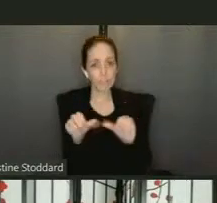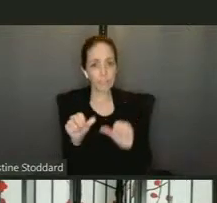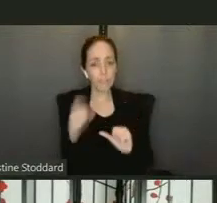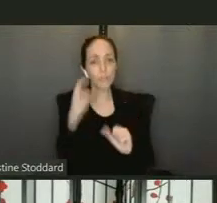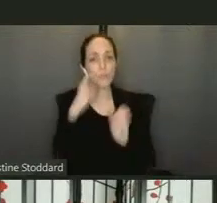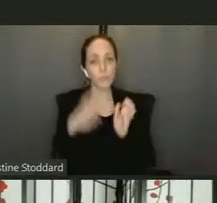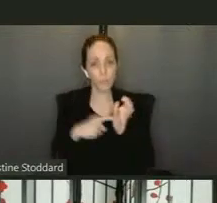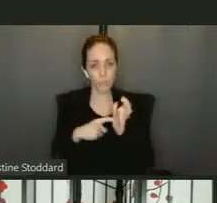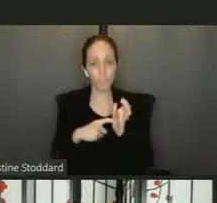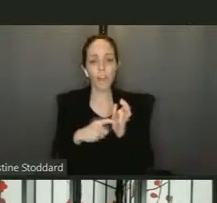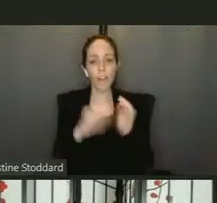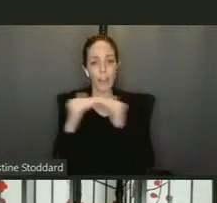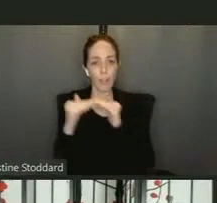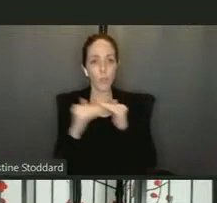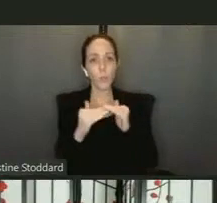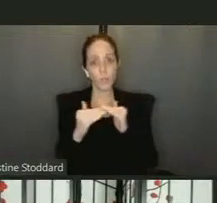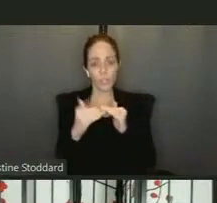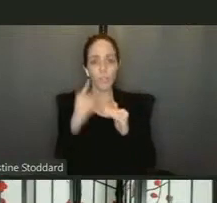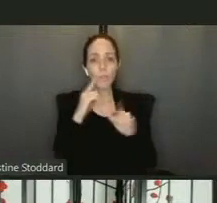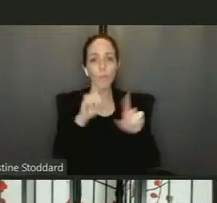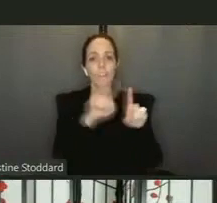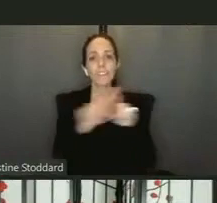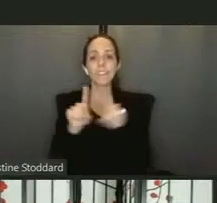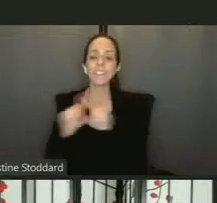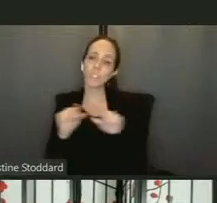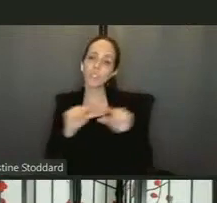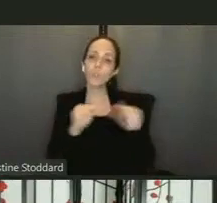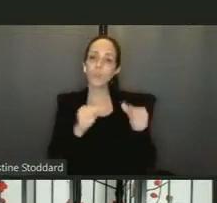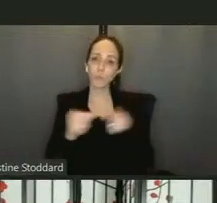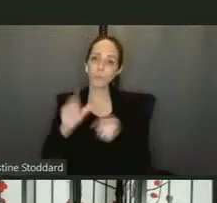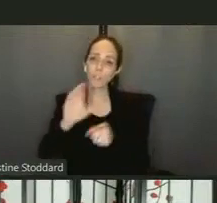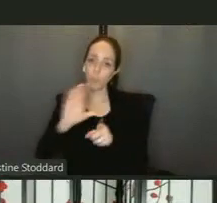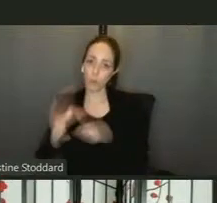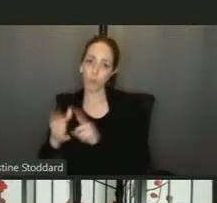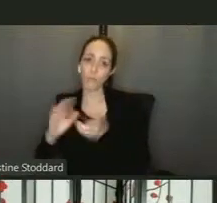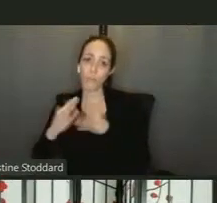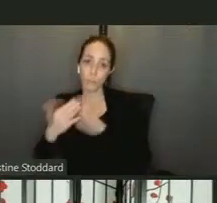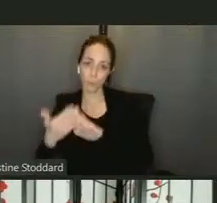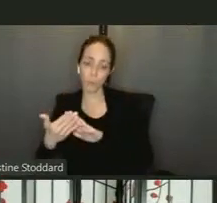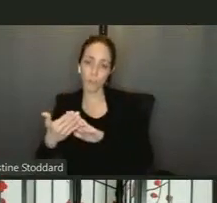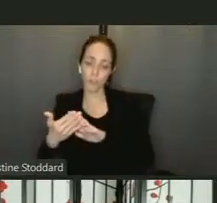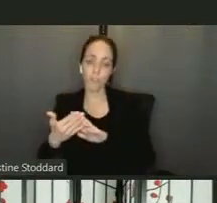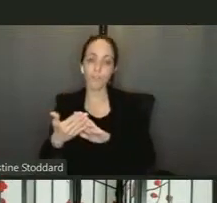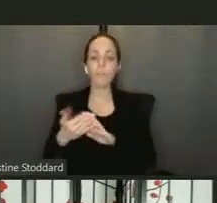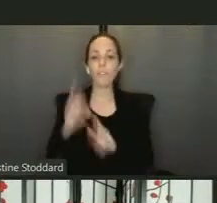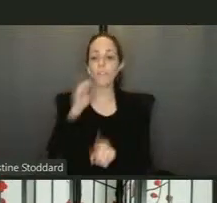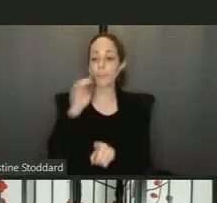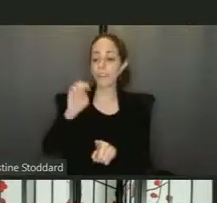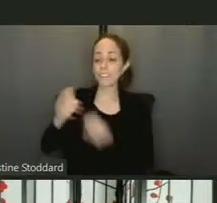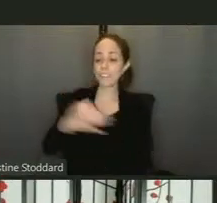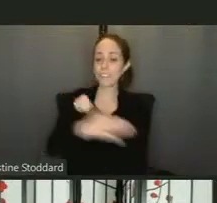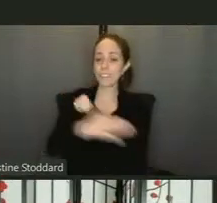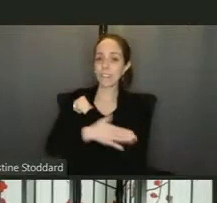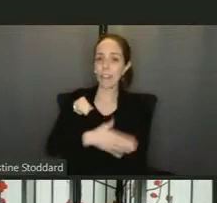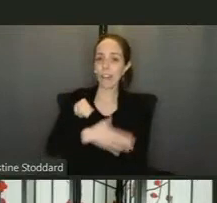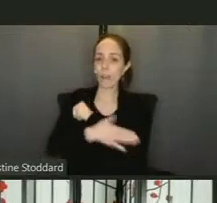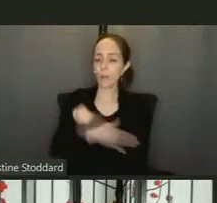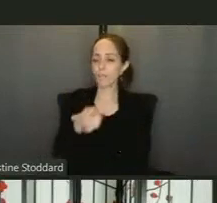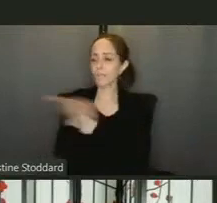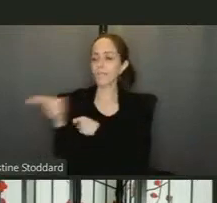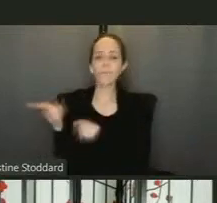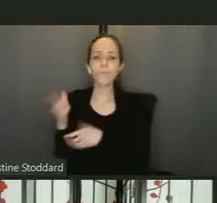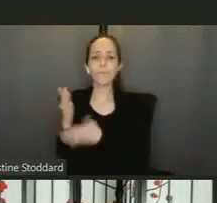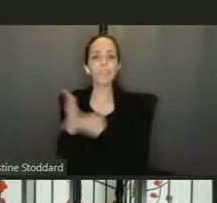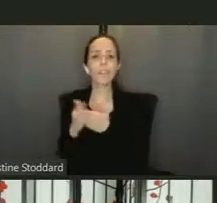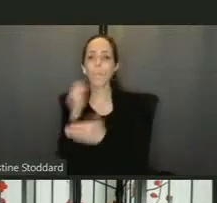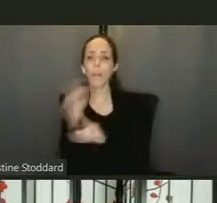distinct group of people in smaller child care centers in East County that are most likely not going to access these large